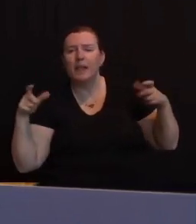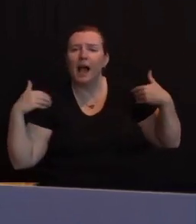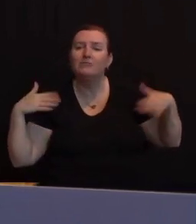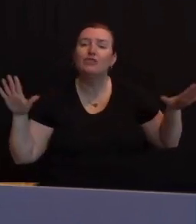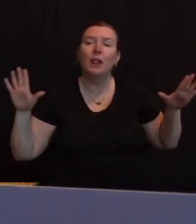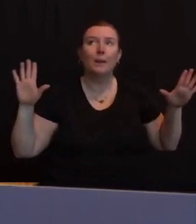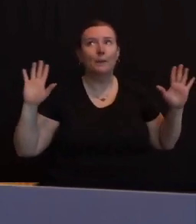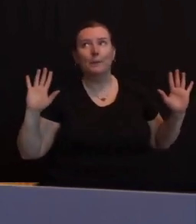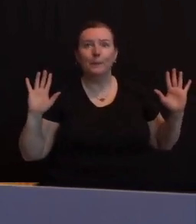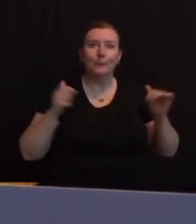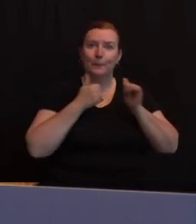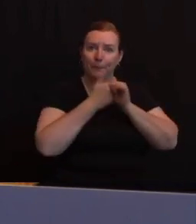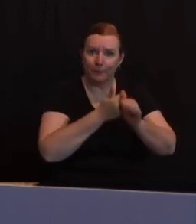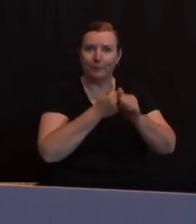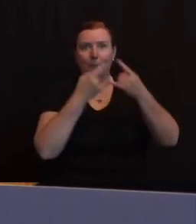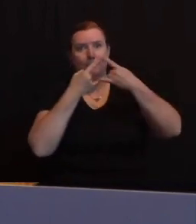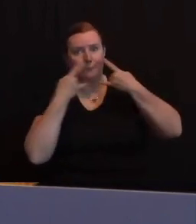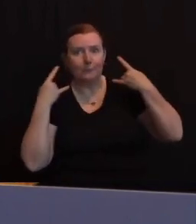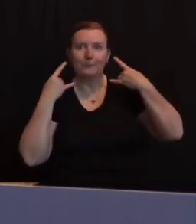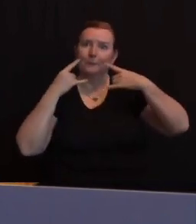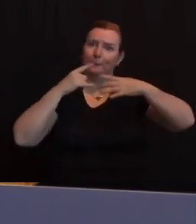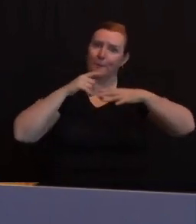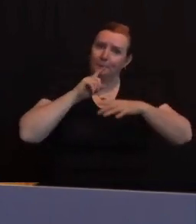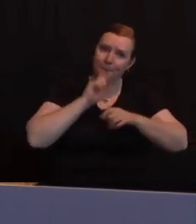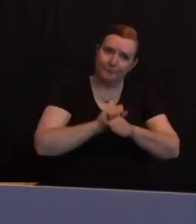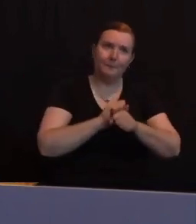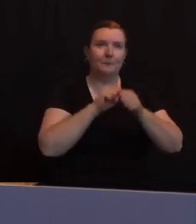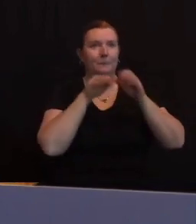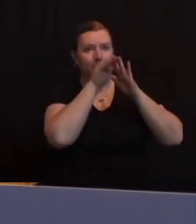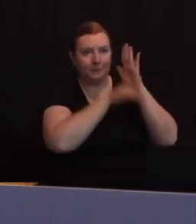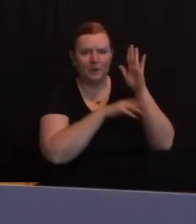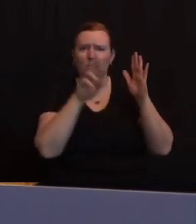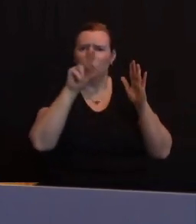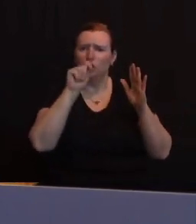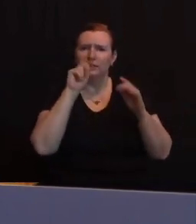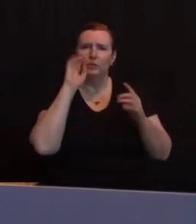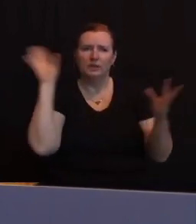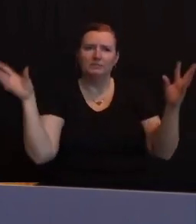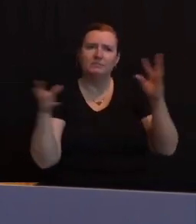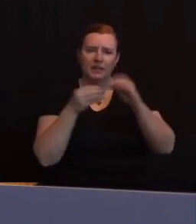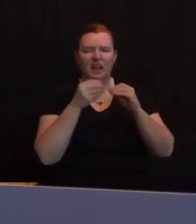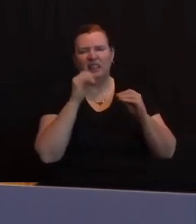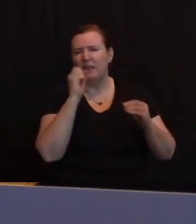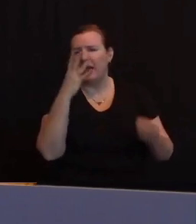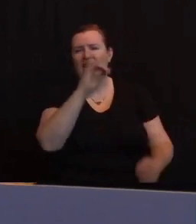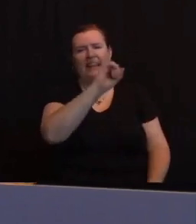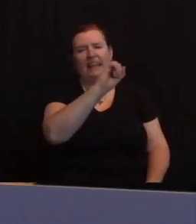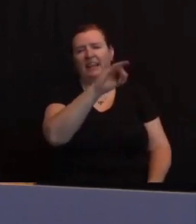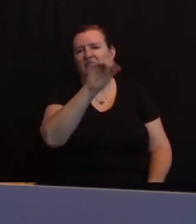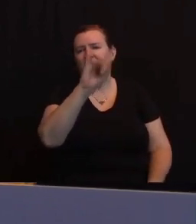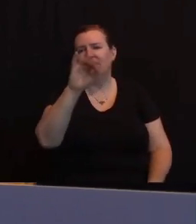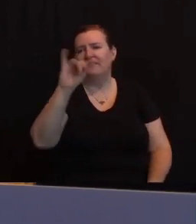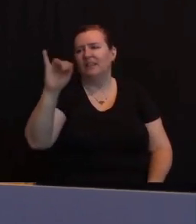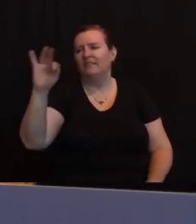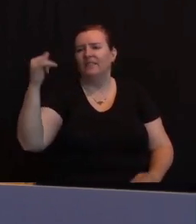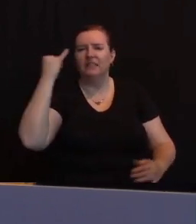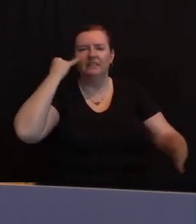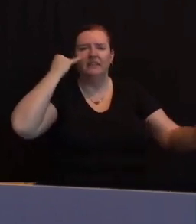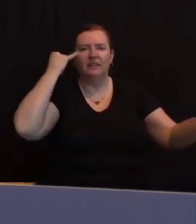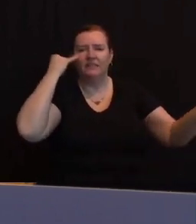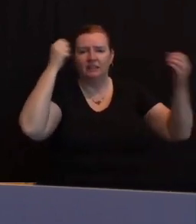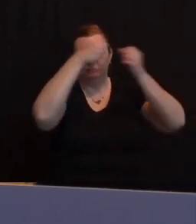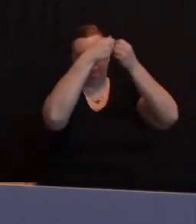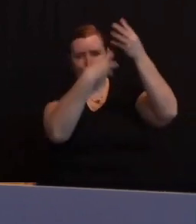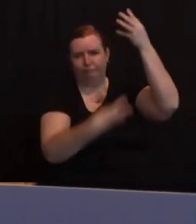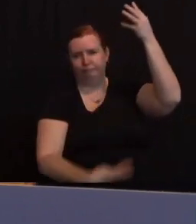hospitalizations, like looking at the cases over time, like looking at the positivity, like looking at our syndromic surveillance about COVID-like illnesses showing up